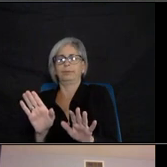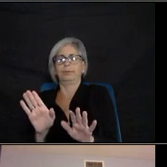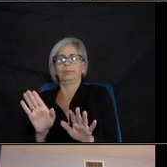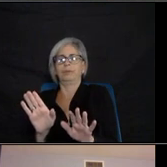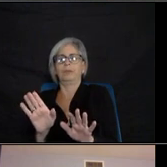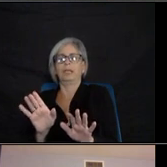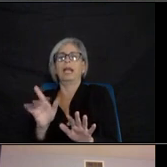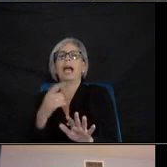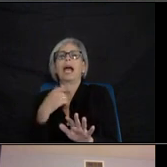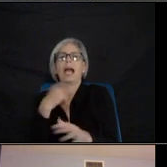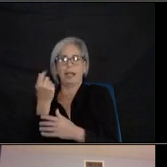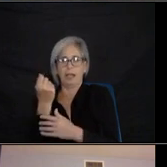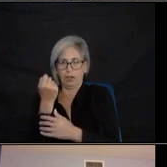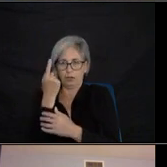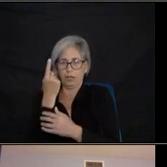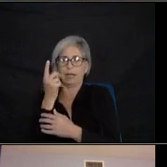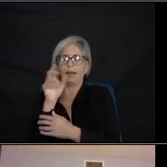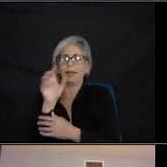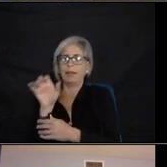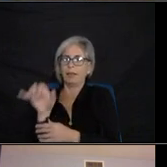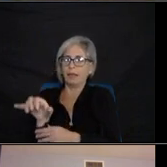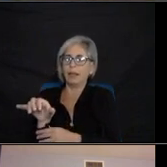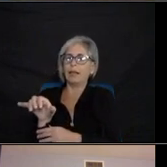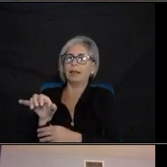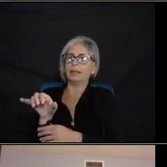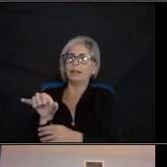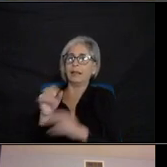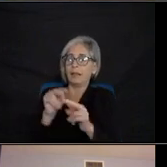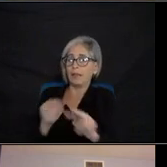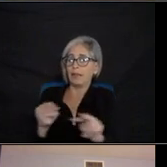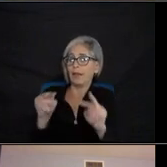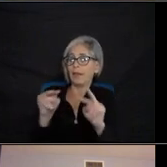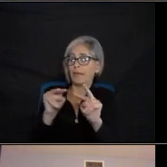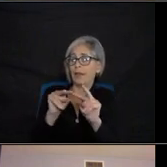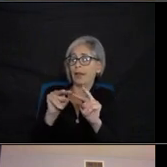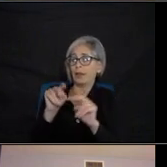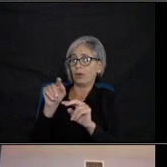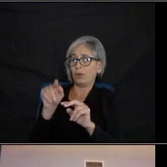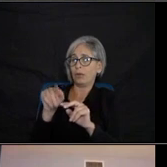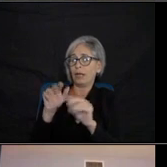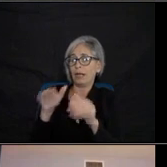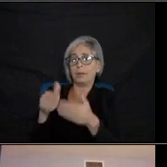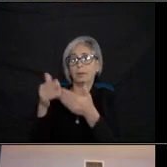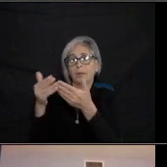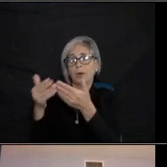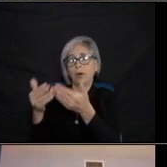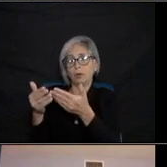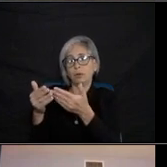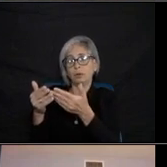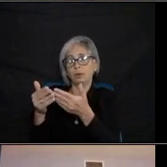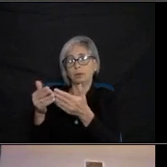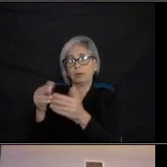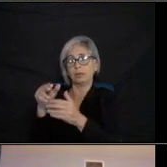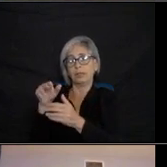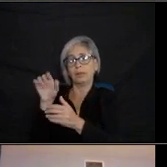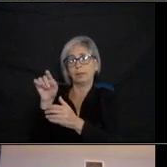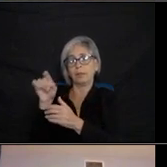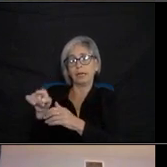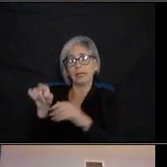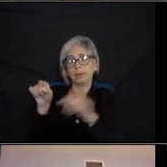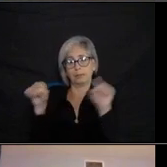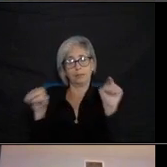I do understand that the value that has been proposed by Pulte and both by